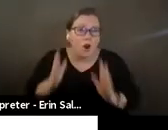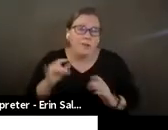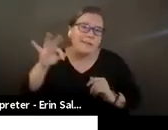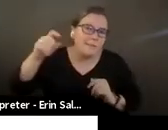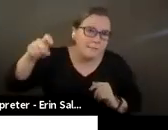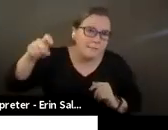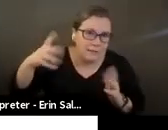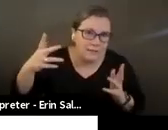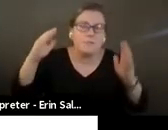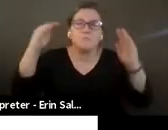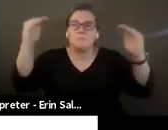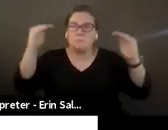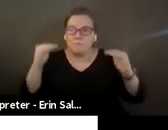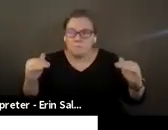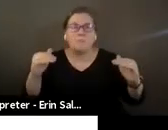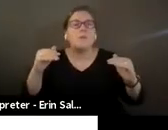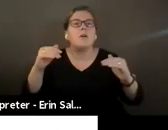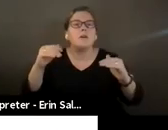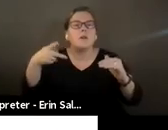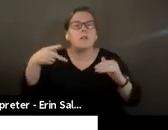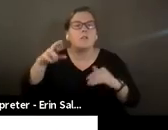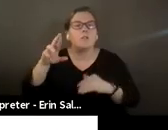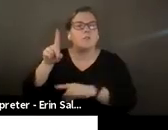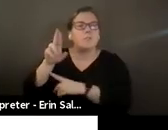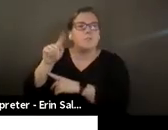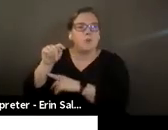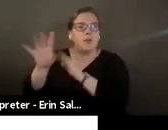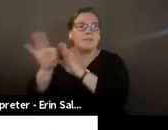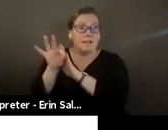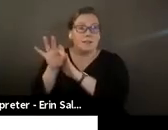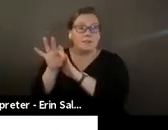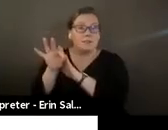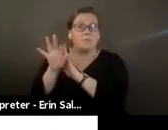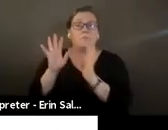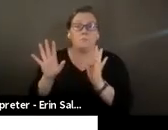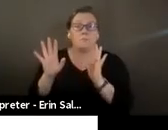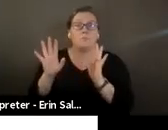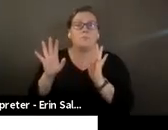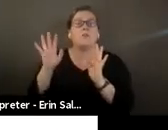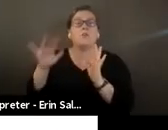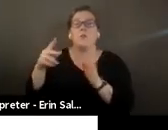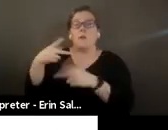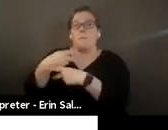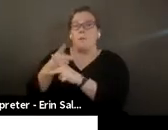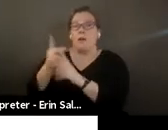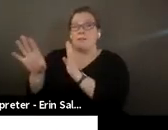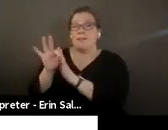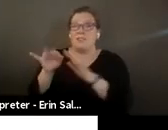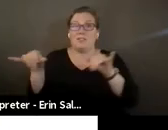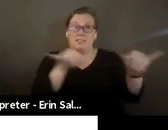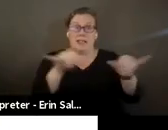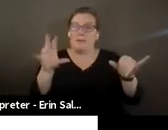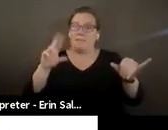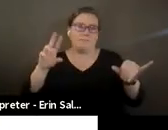applicable, and then you're going to have the product selection. So this is where this one differs from the other